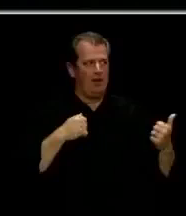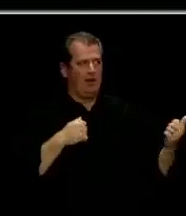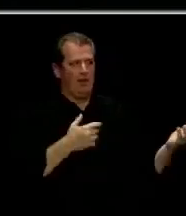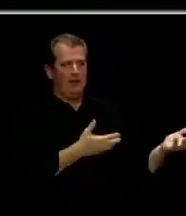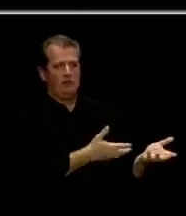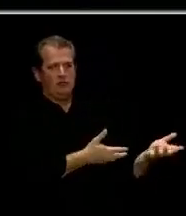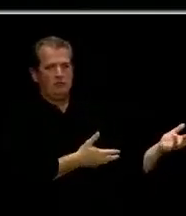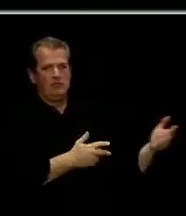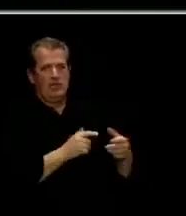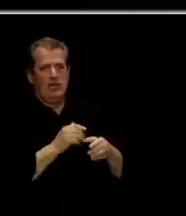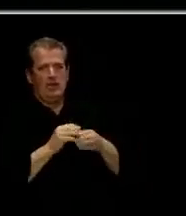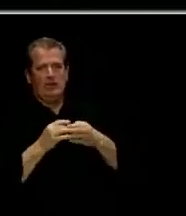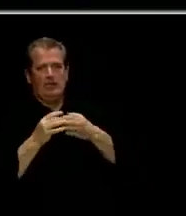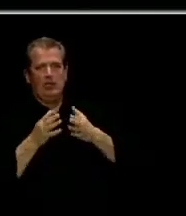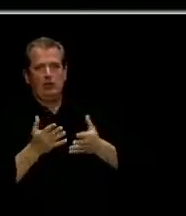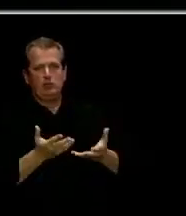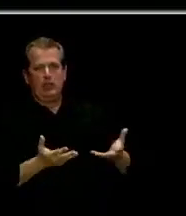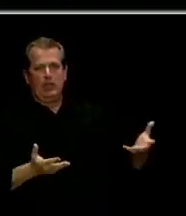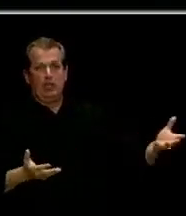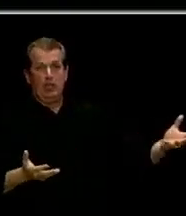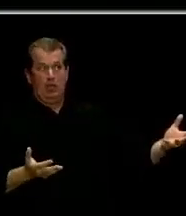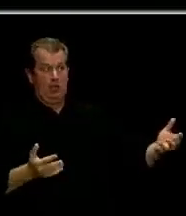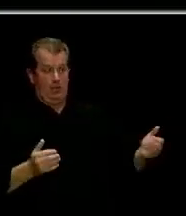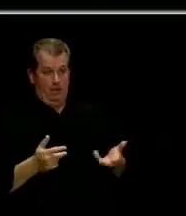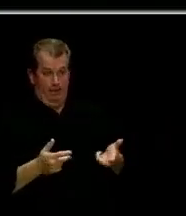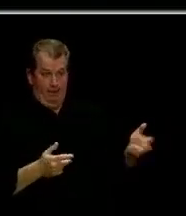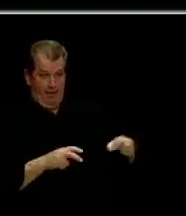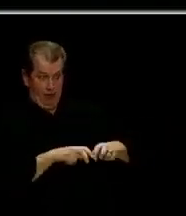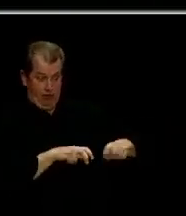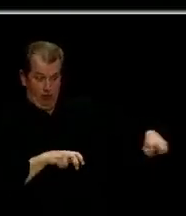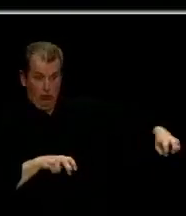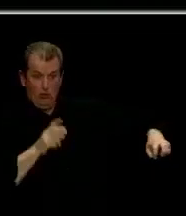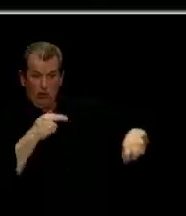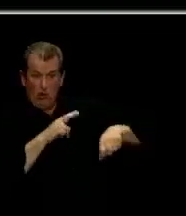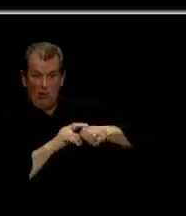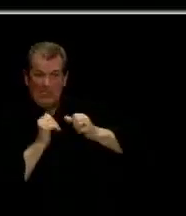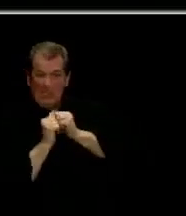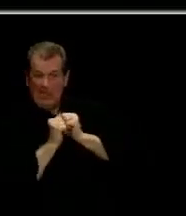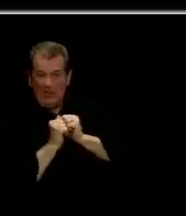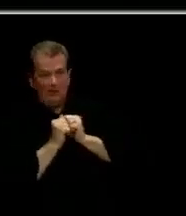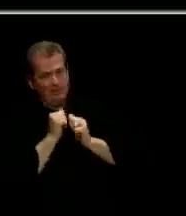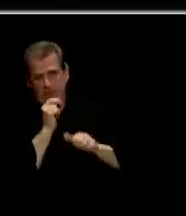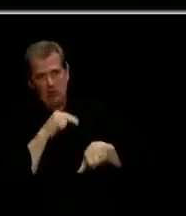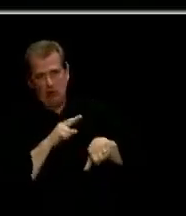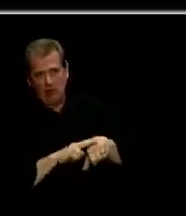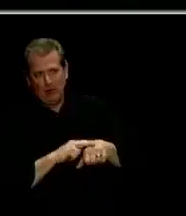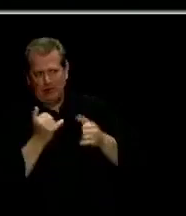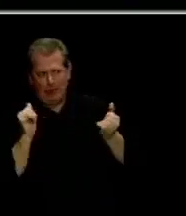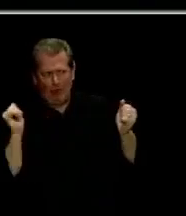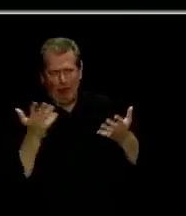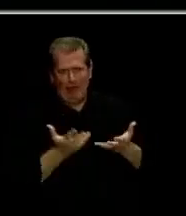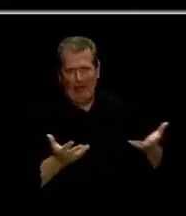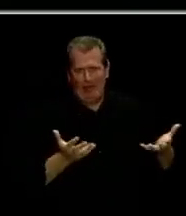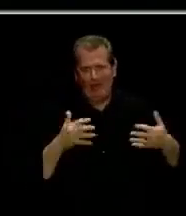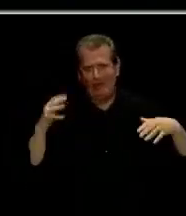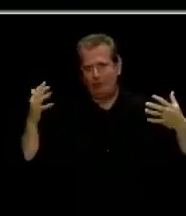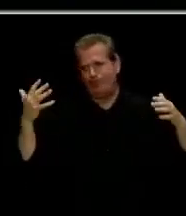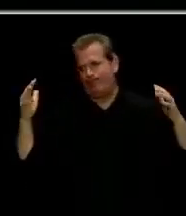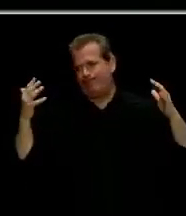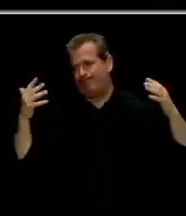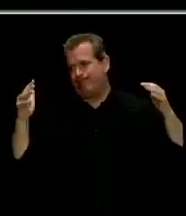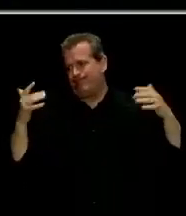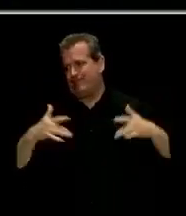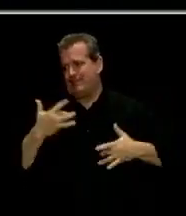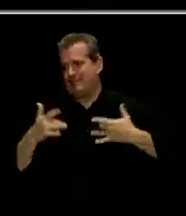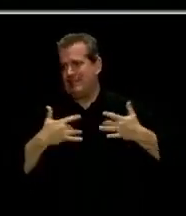today. It's very rare to get them all together in a single room, but the fact that they're all here with us today.